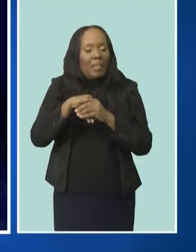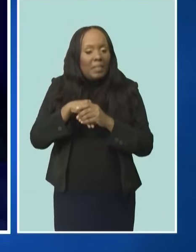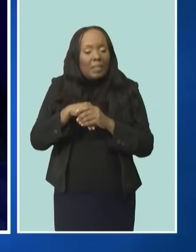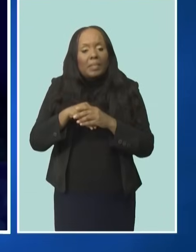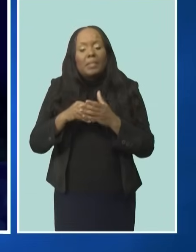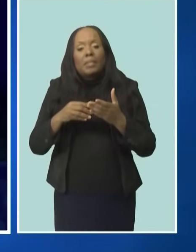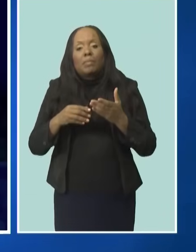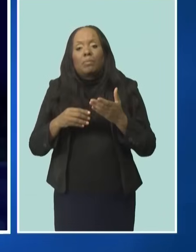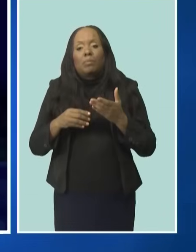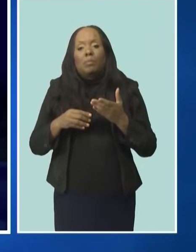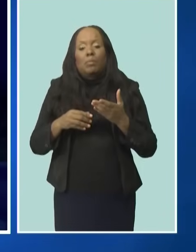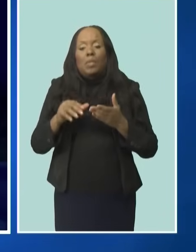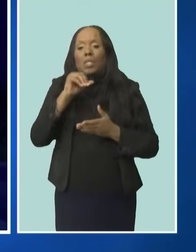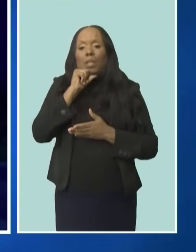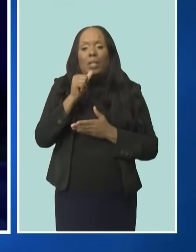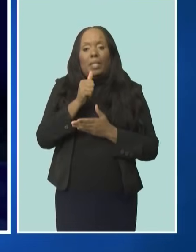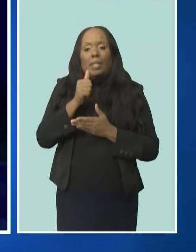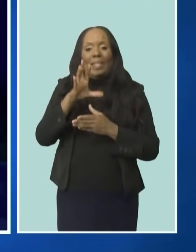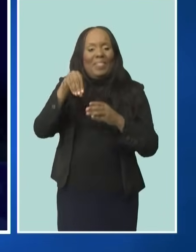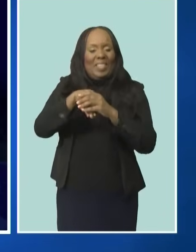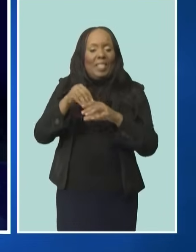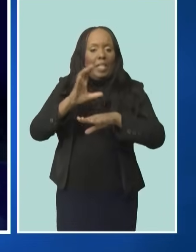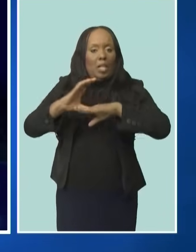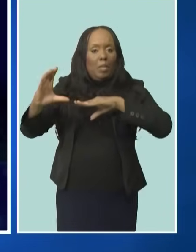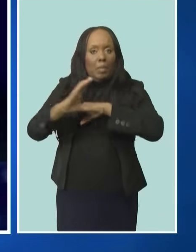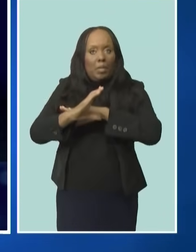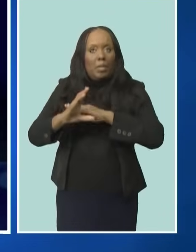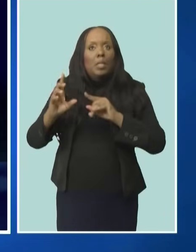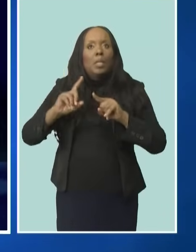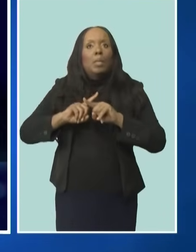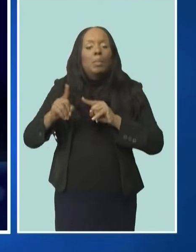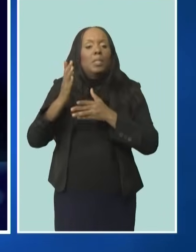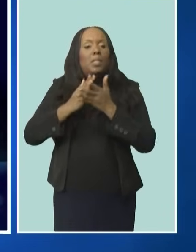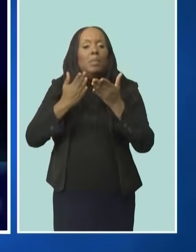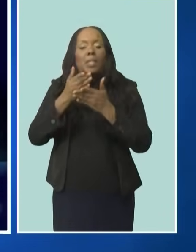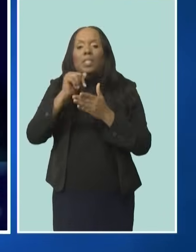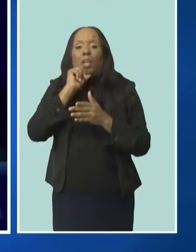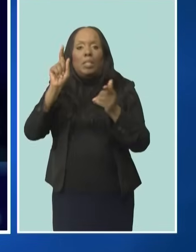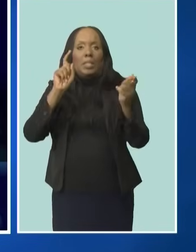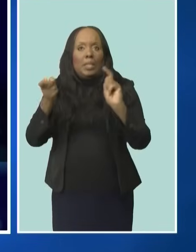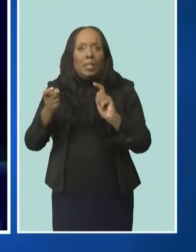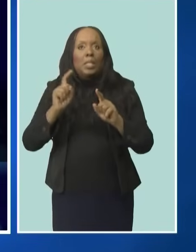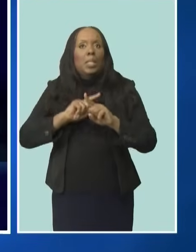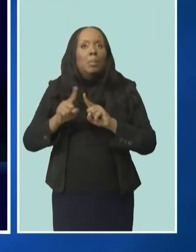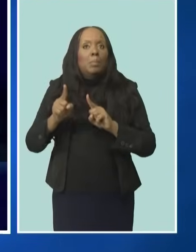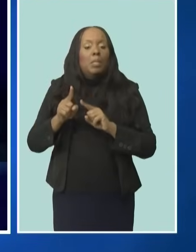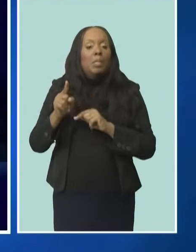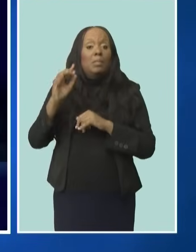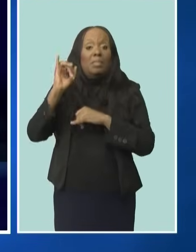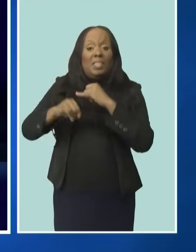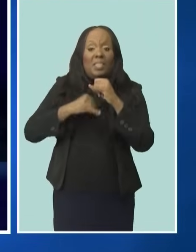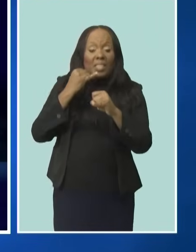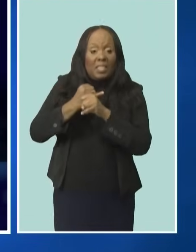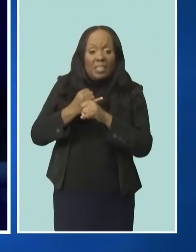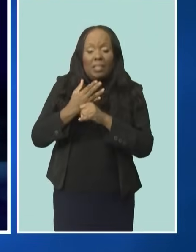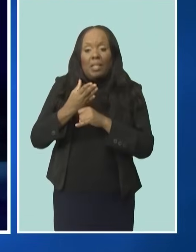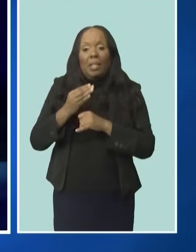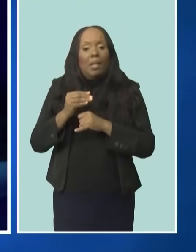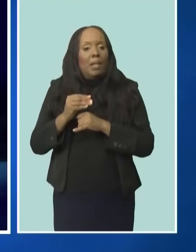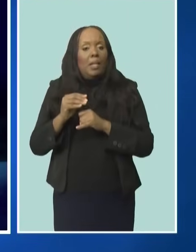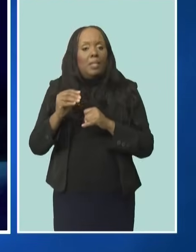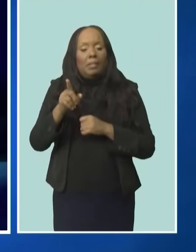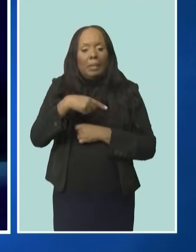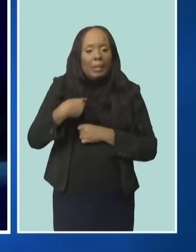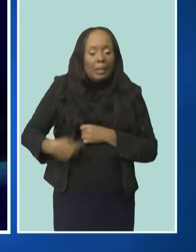outside, definitely outside the Caribbean, where things were pretty much unchanged. But even outside the U.S., international, and especially in emerging markets